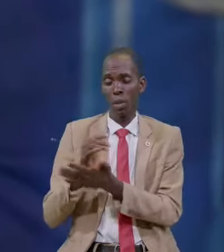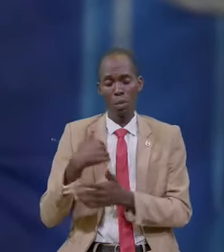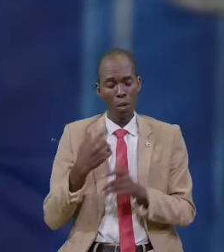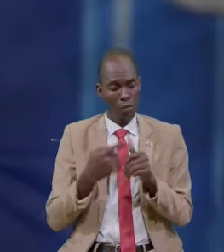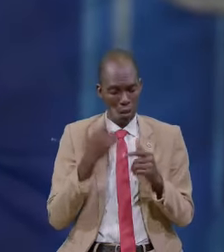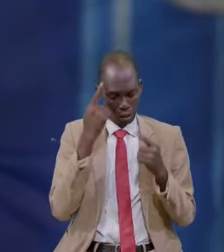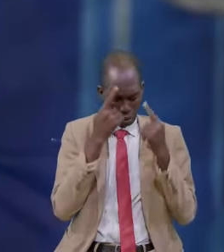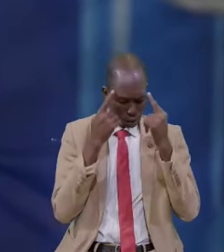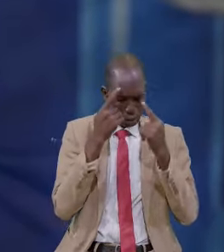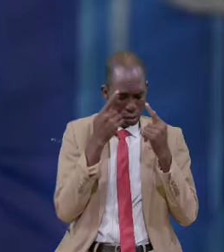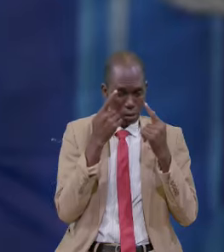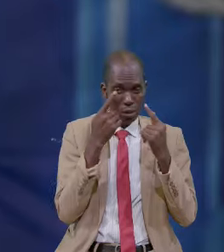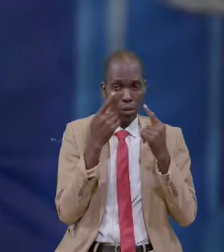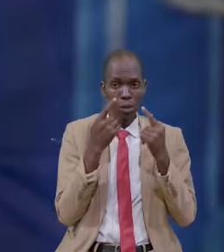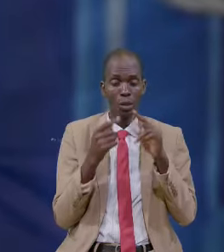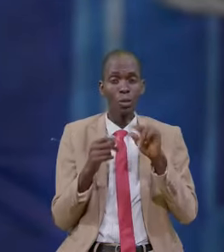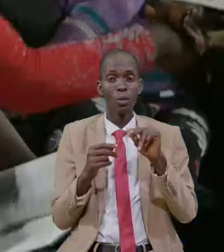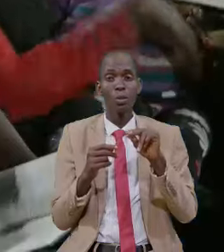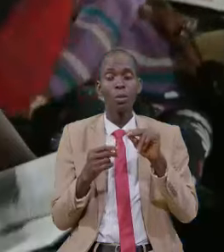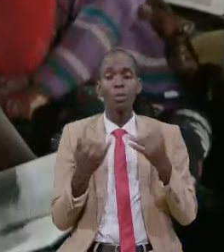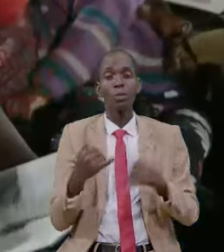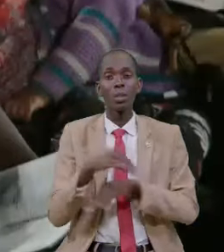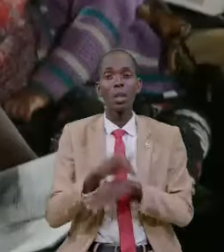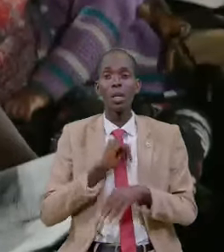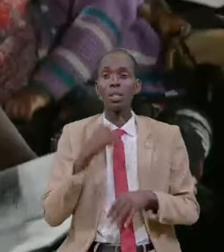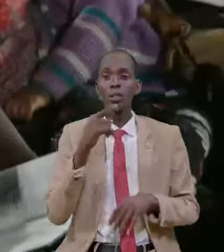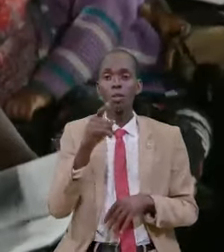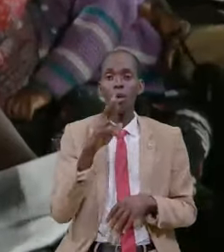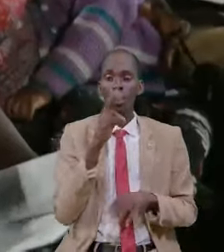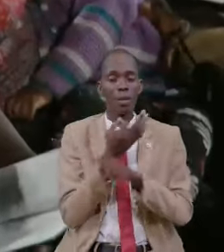say tonight, you are delivered out of the prison.